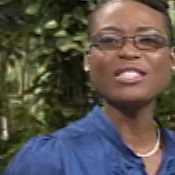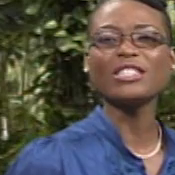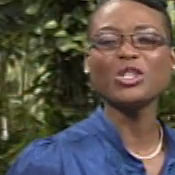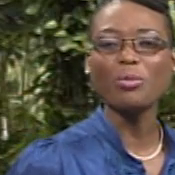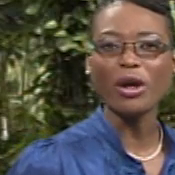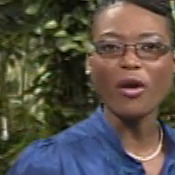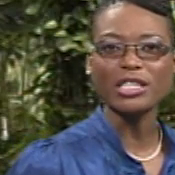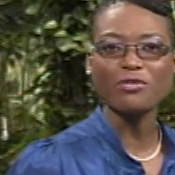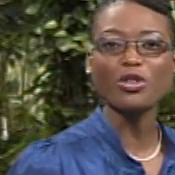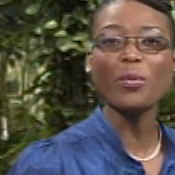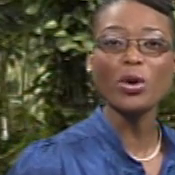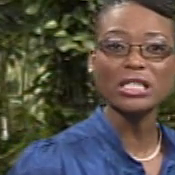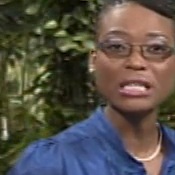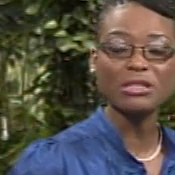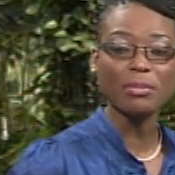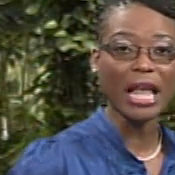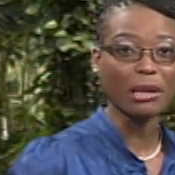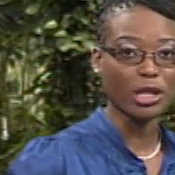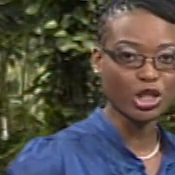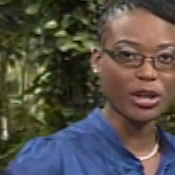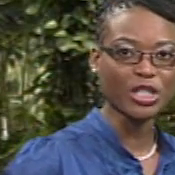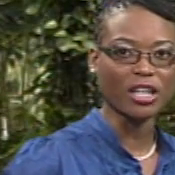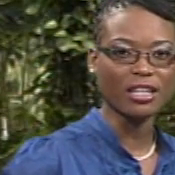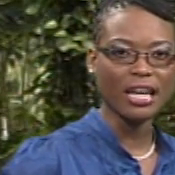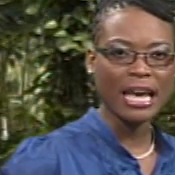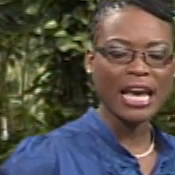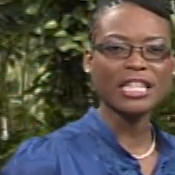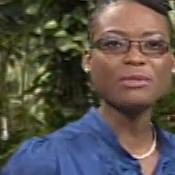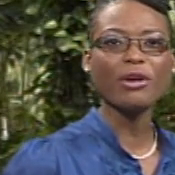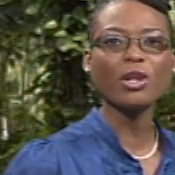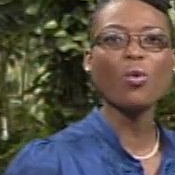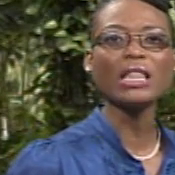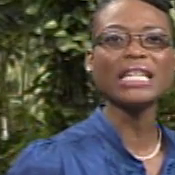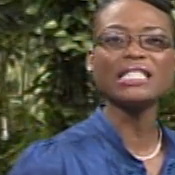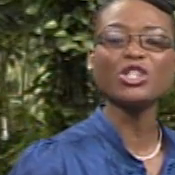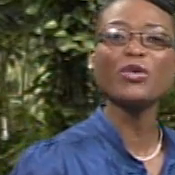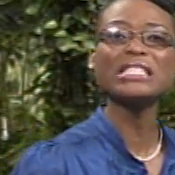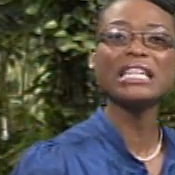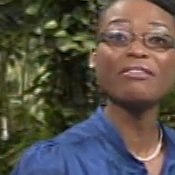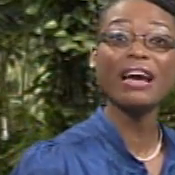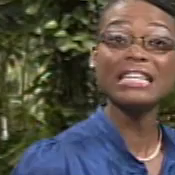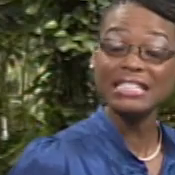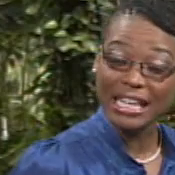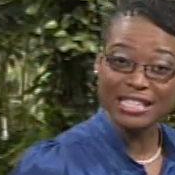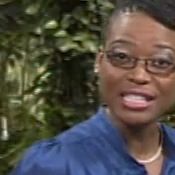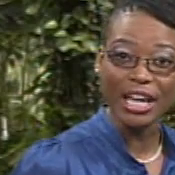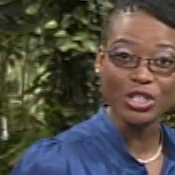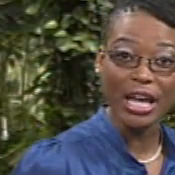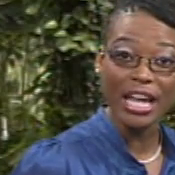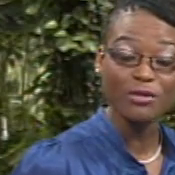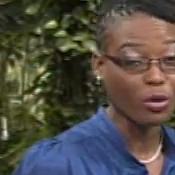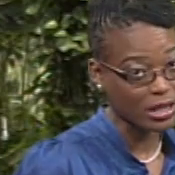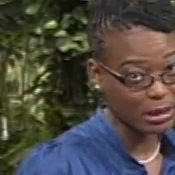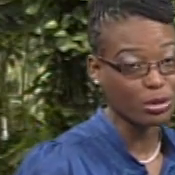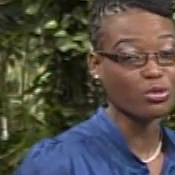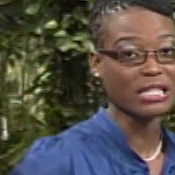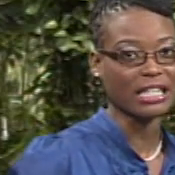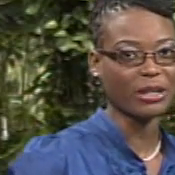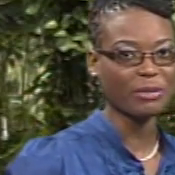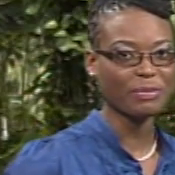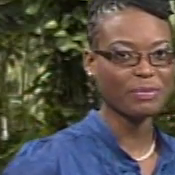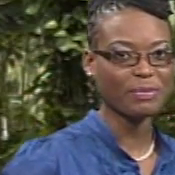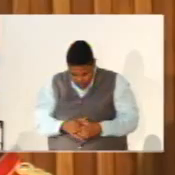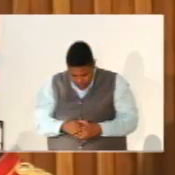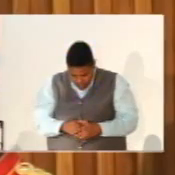This is not a new priority for the Portia Simpson-Miller administration. It is merely one that is increasingly finding center stage, and for a simple